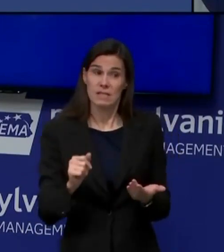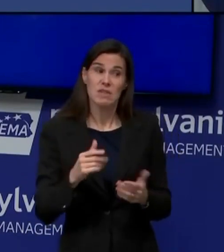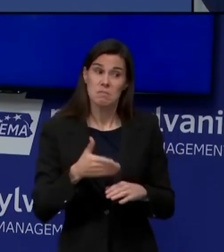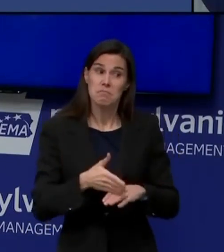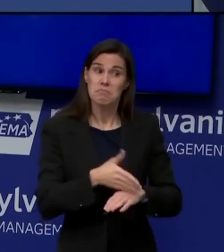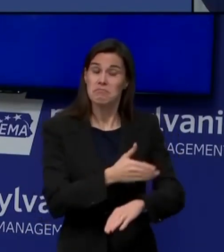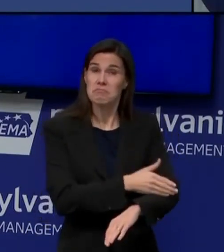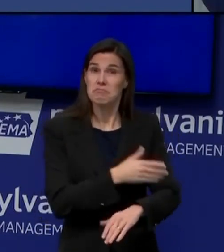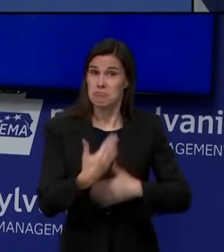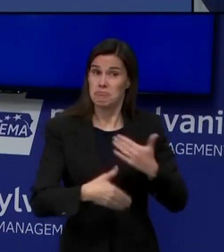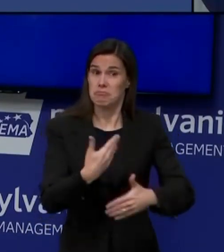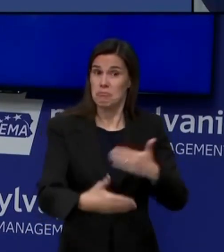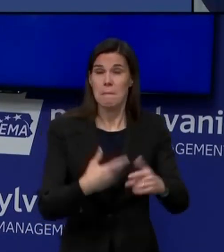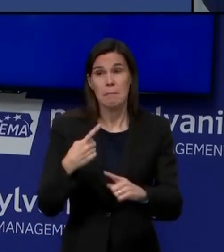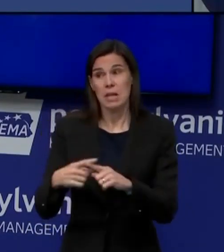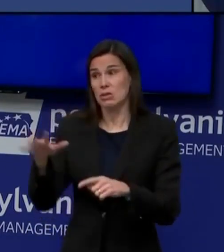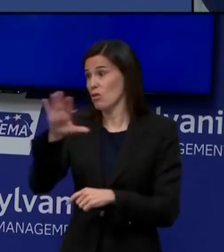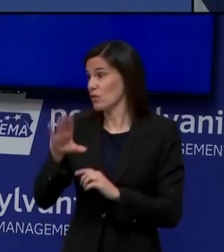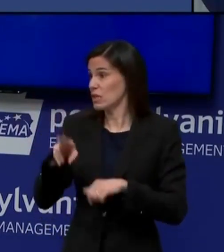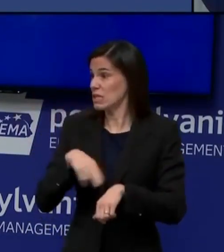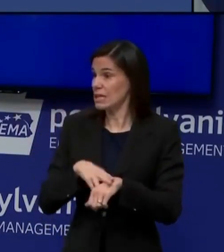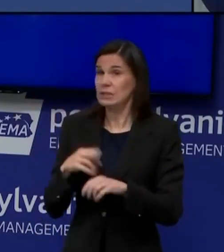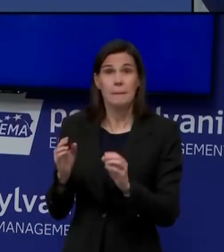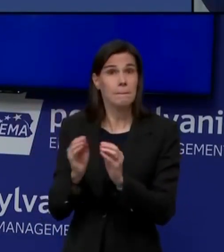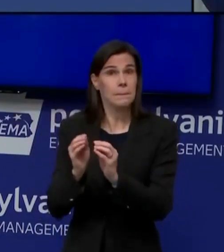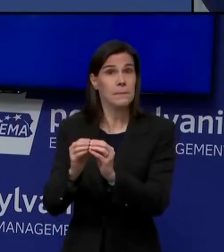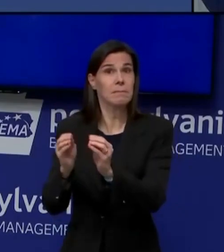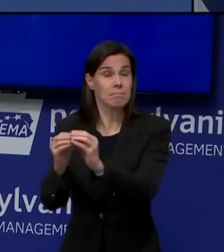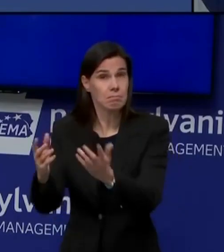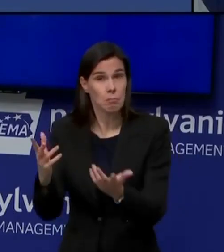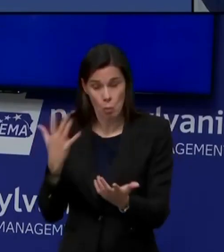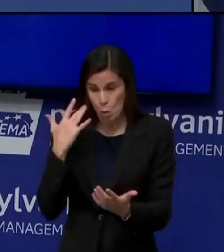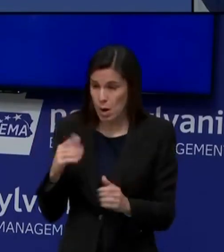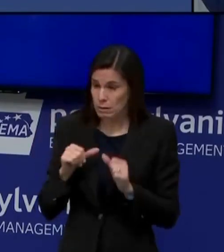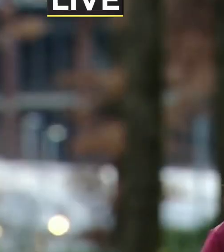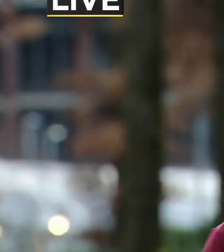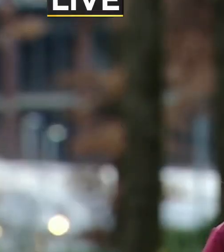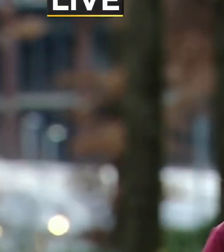nation last week very well. We want to continue that and improve upon that.